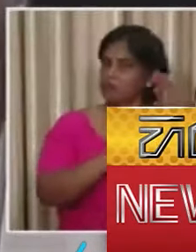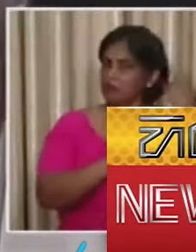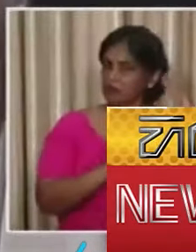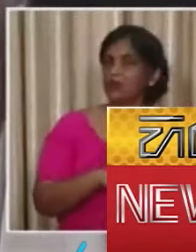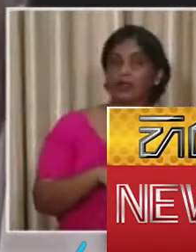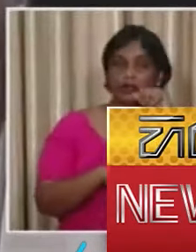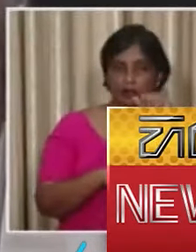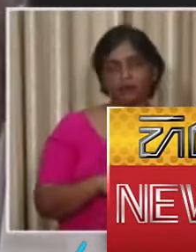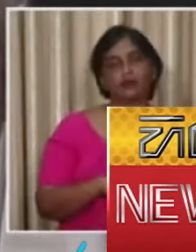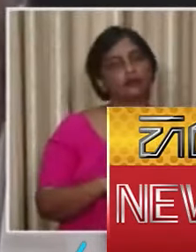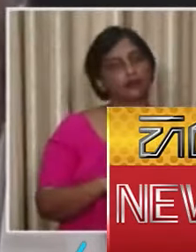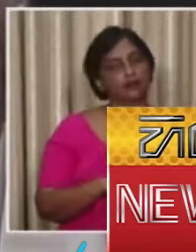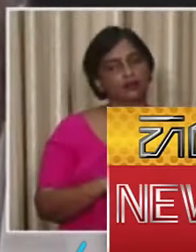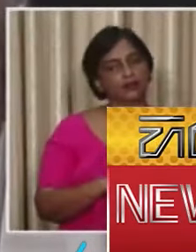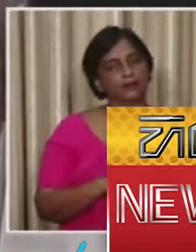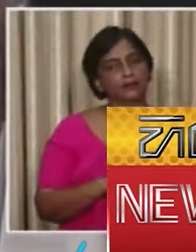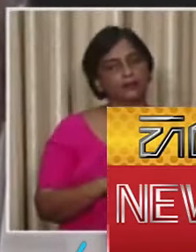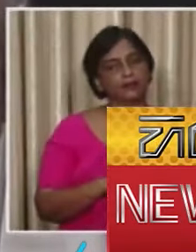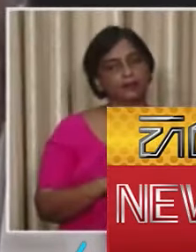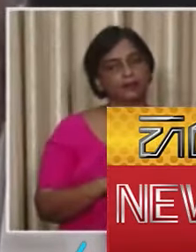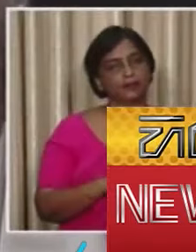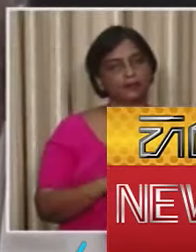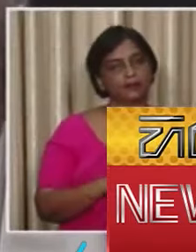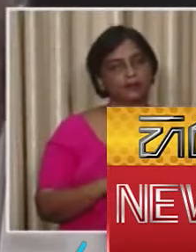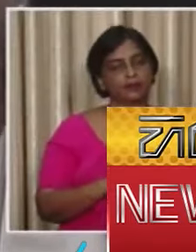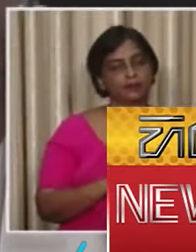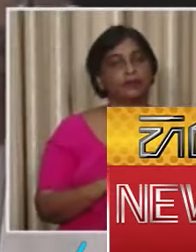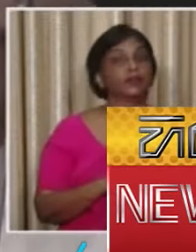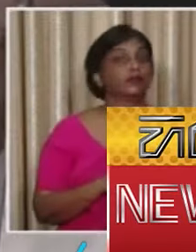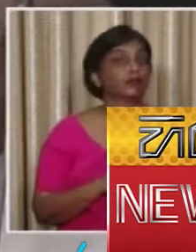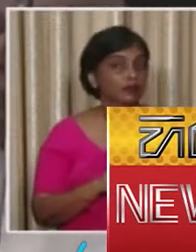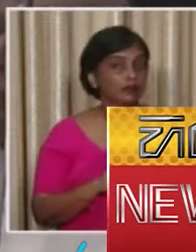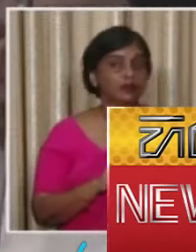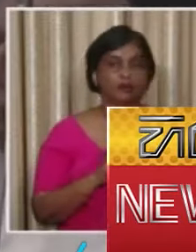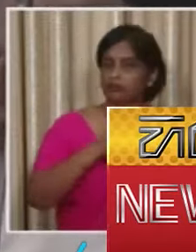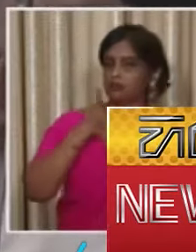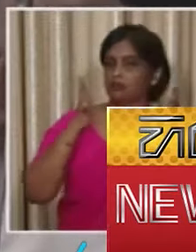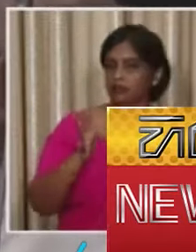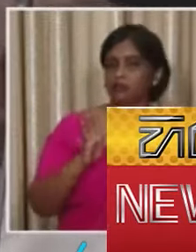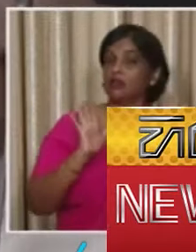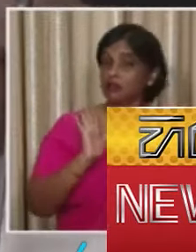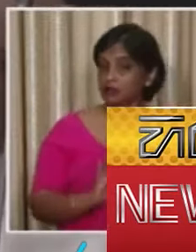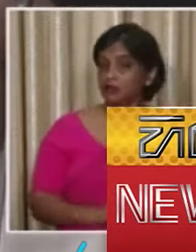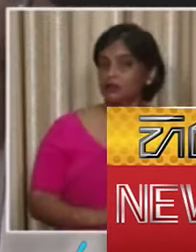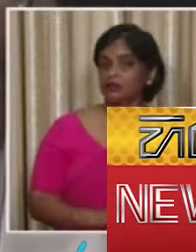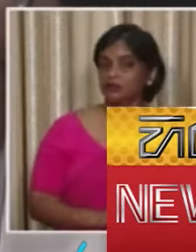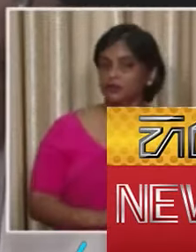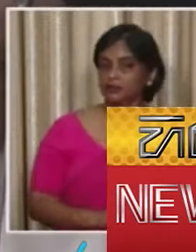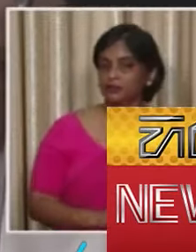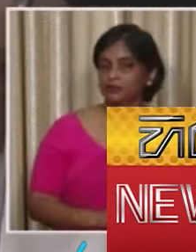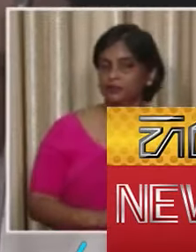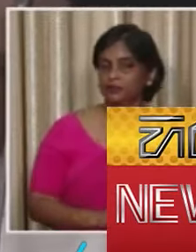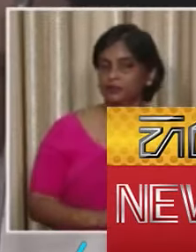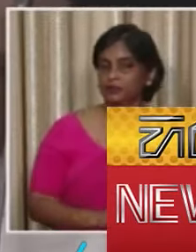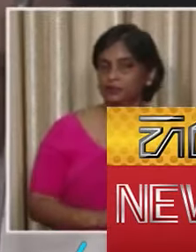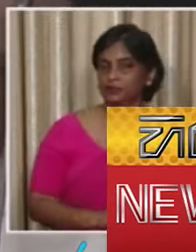sector. During this period, particularly post-war, the economy expanded, but tax revenues and exports as a share of GDP